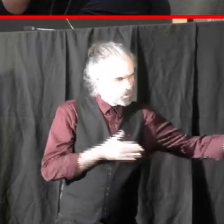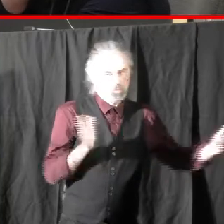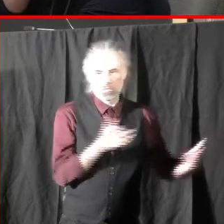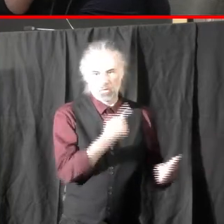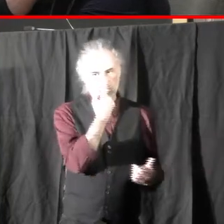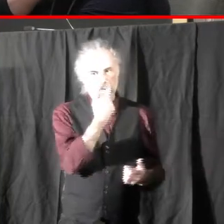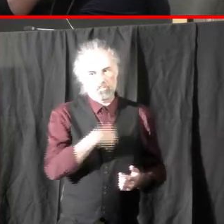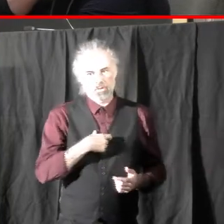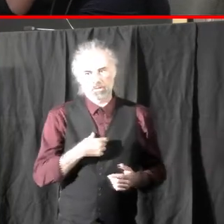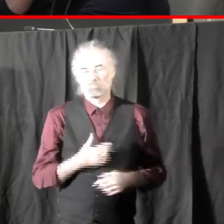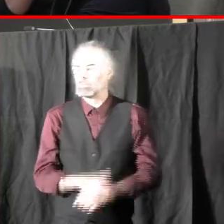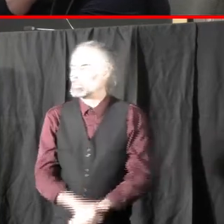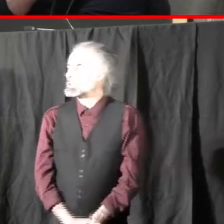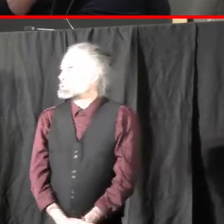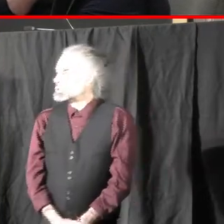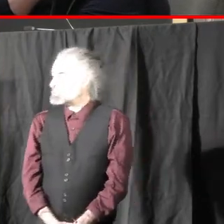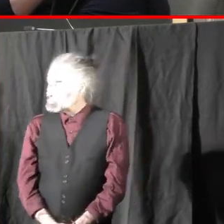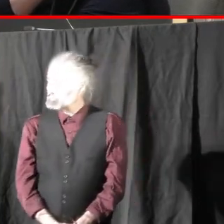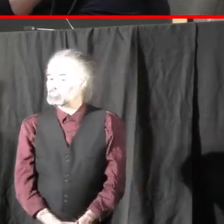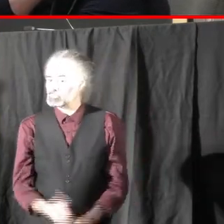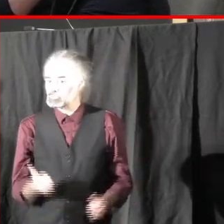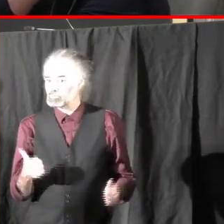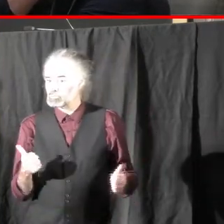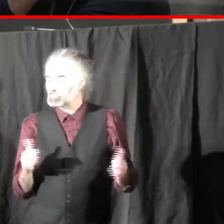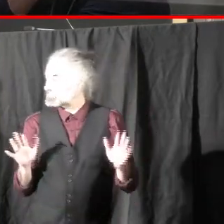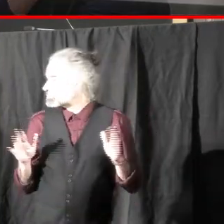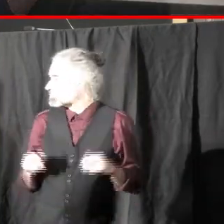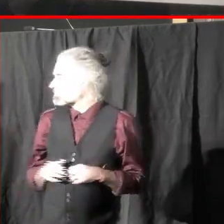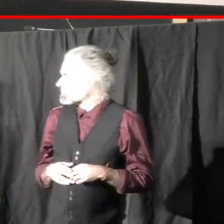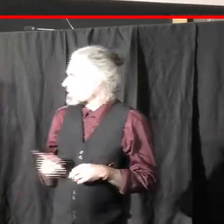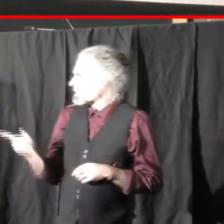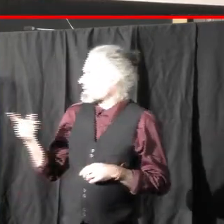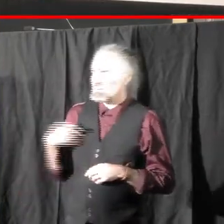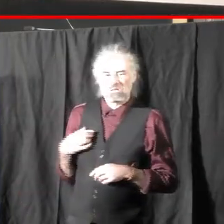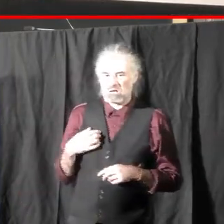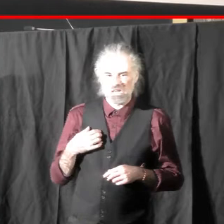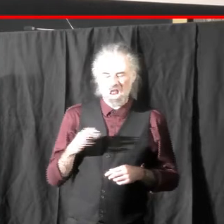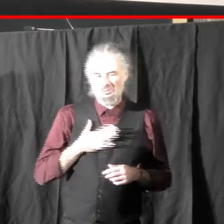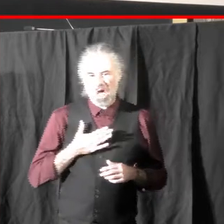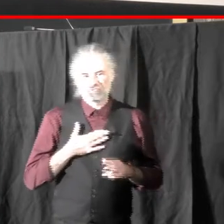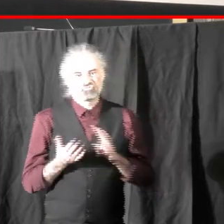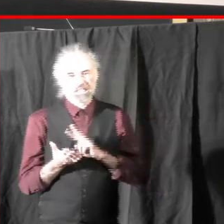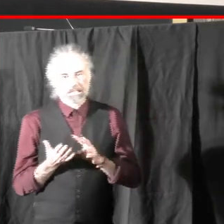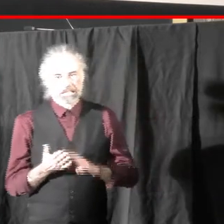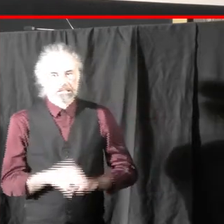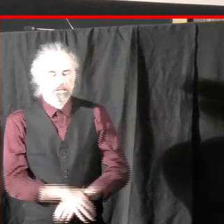Before. Okay. What are our thoughts? Yeah. I'm not a big reader. Yeah.